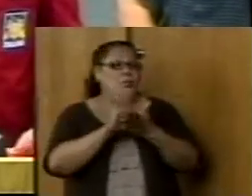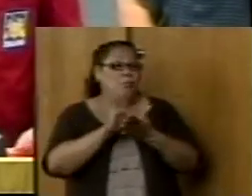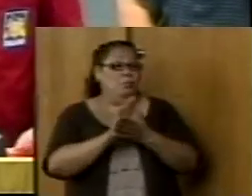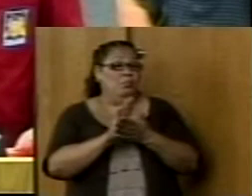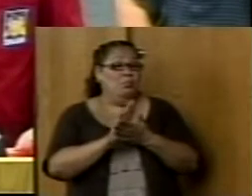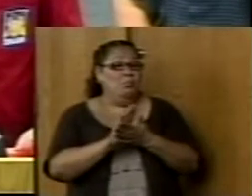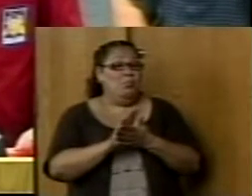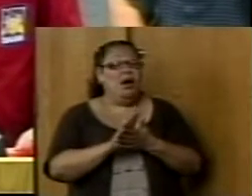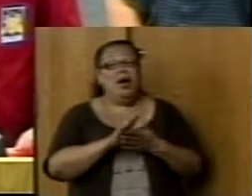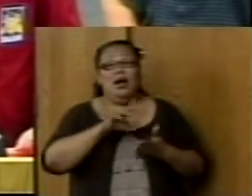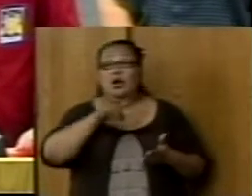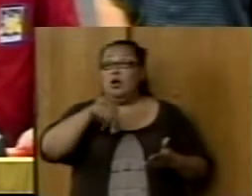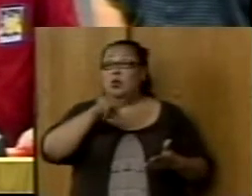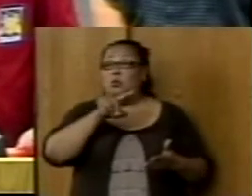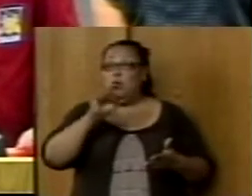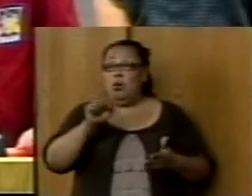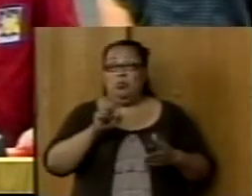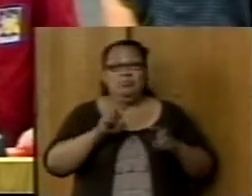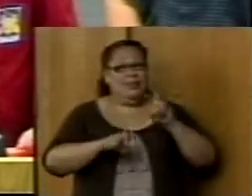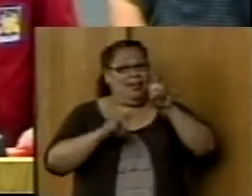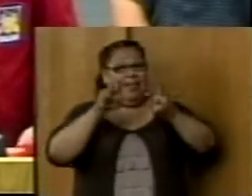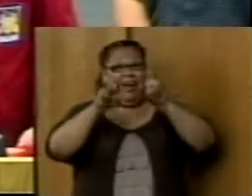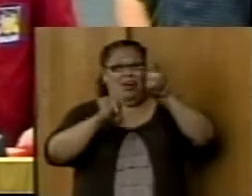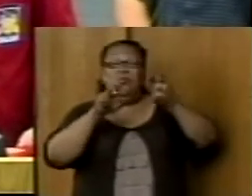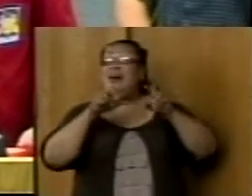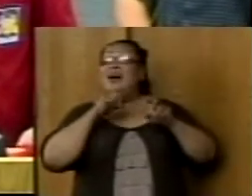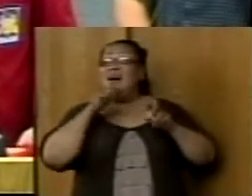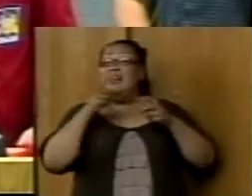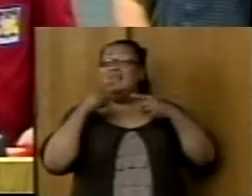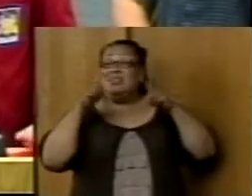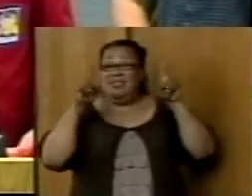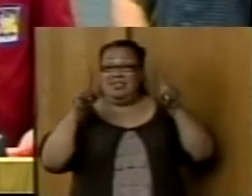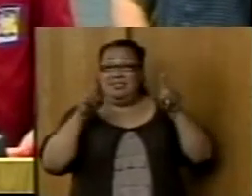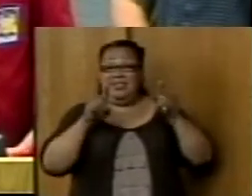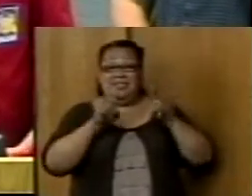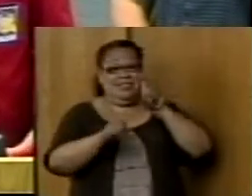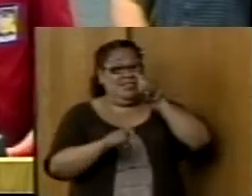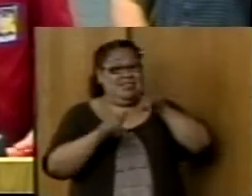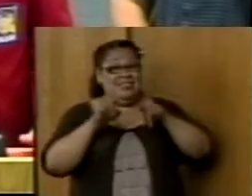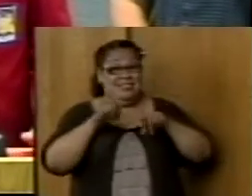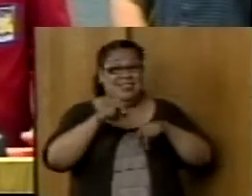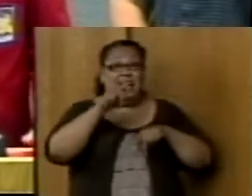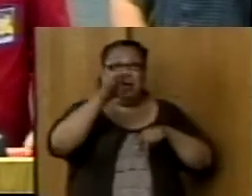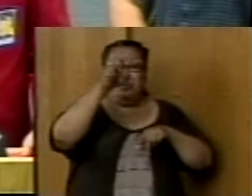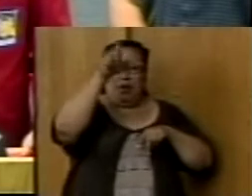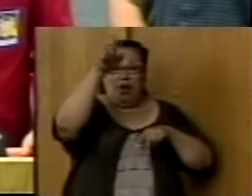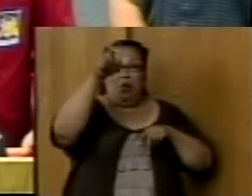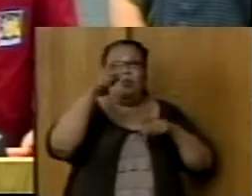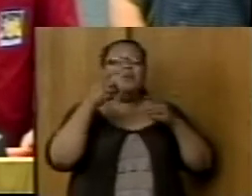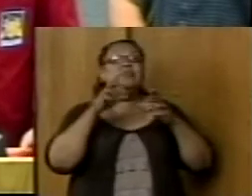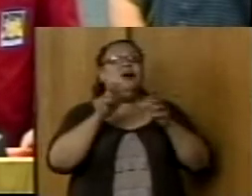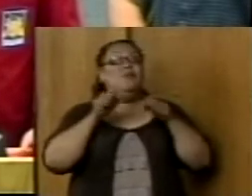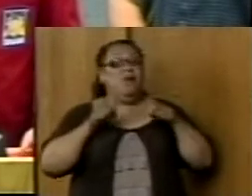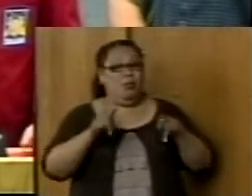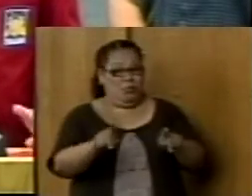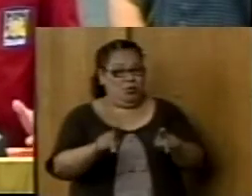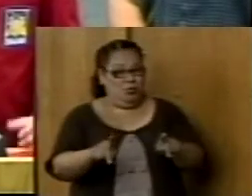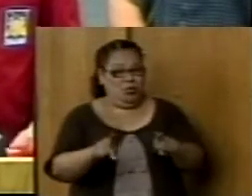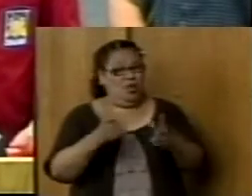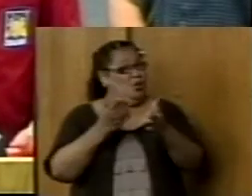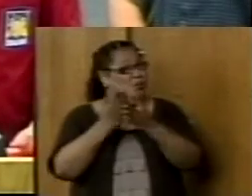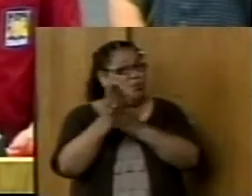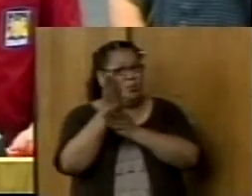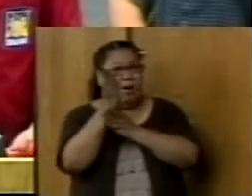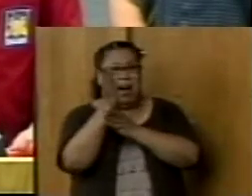Rand. "The ladder of success is best climbed by stepping on the rungs of opportunity." Throughout